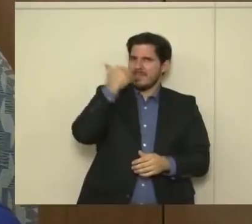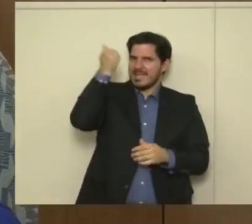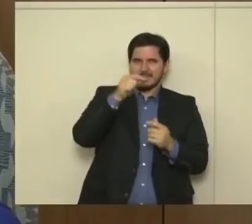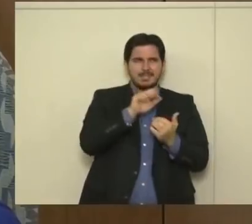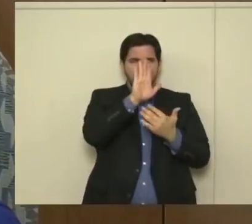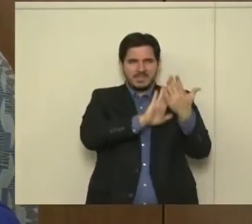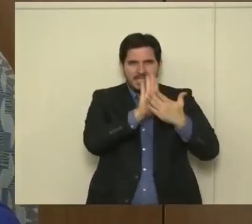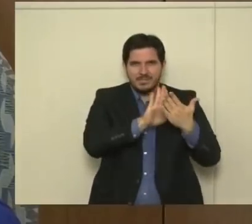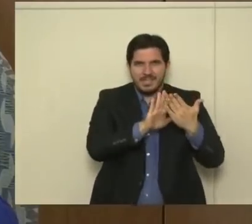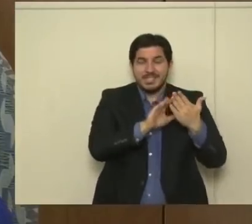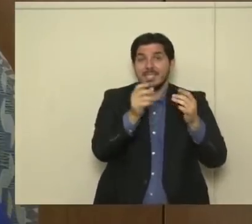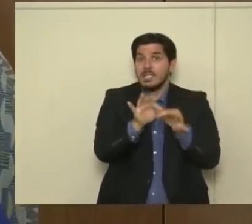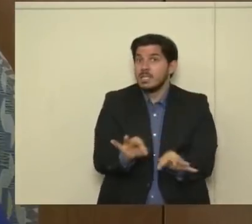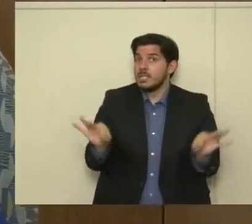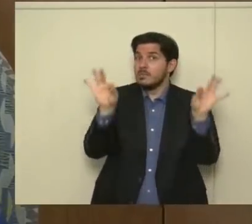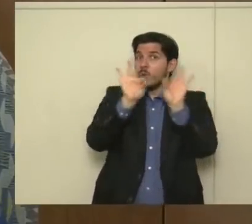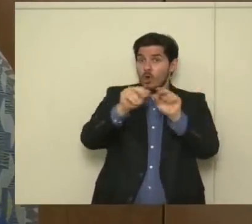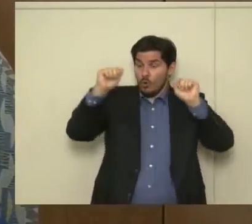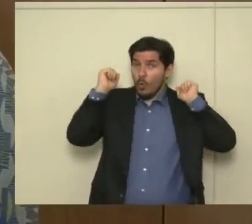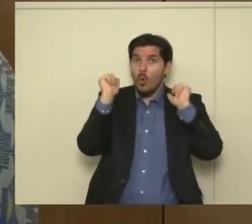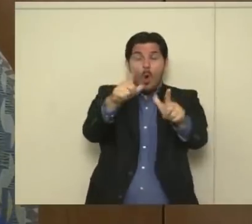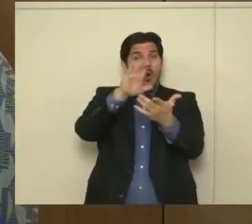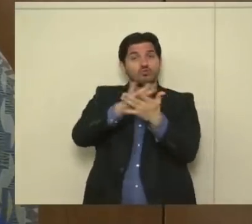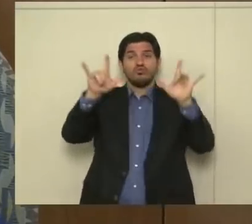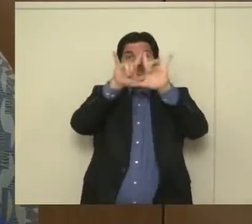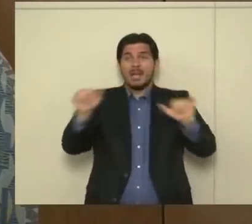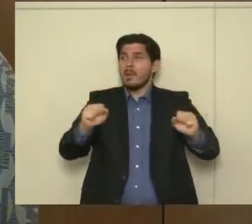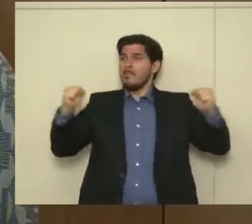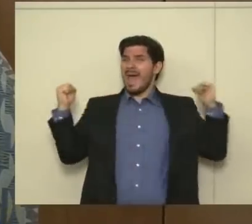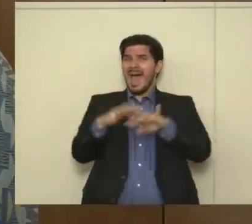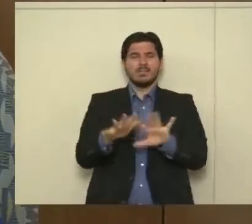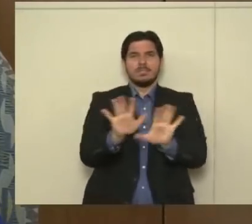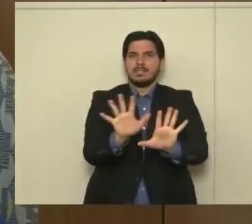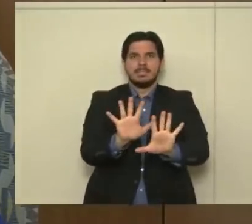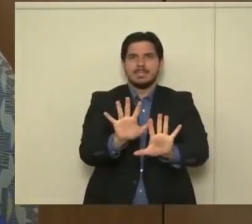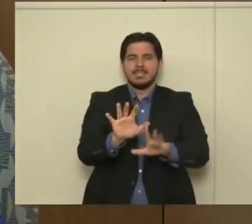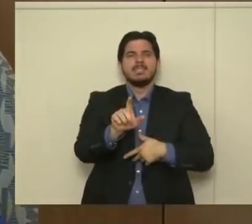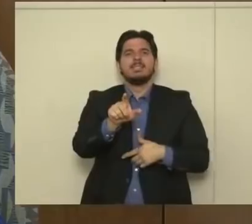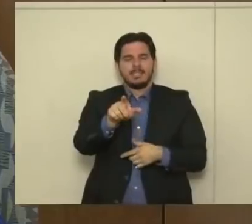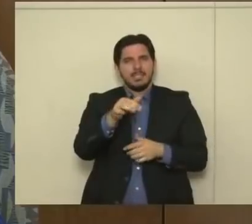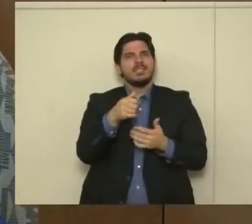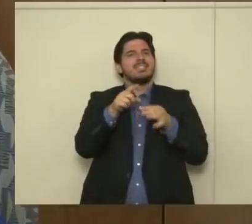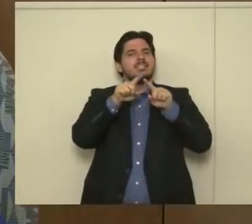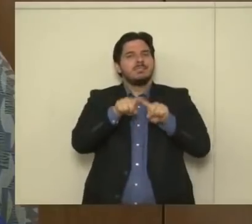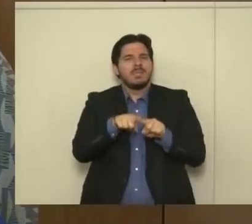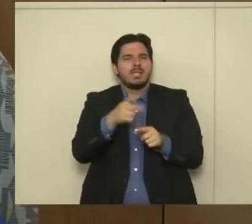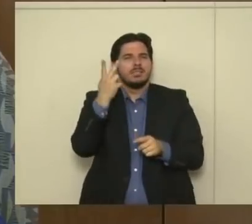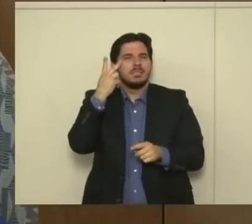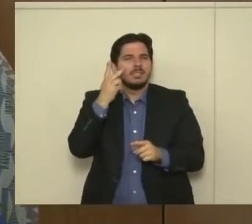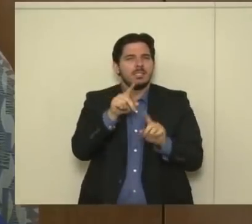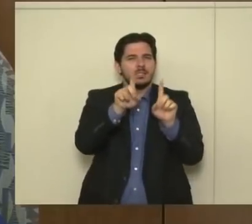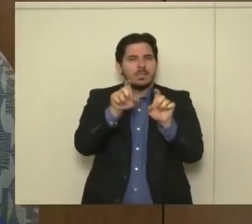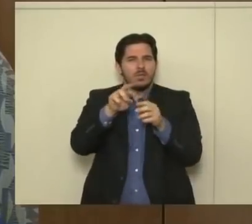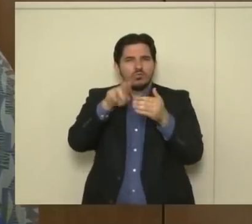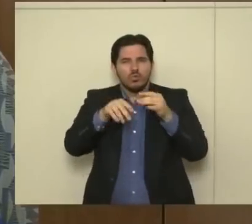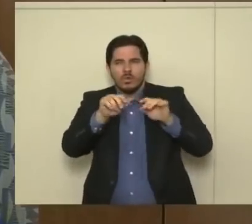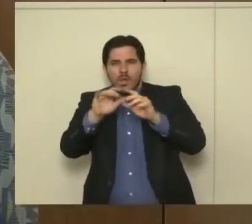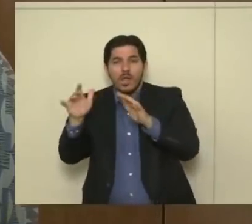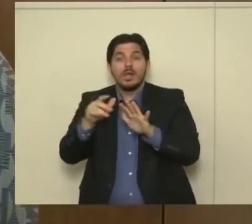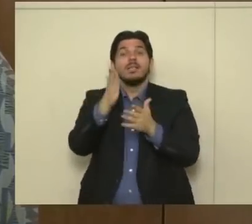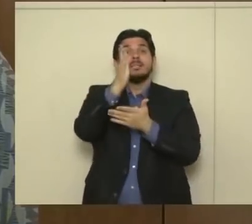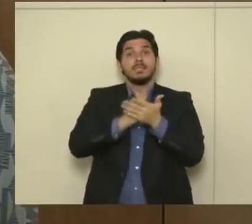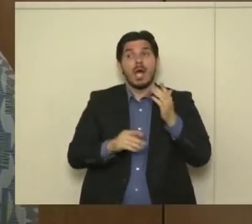all the schools at once. And very important point about what happens. We will have a county go into the